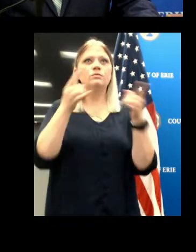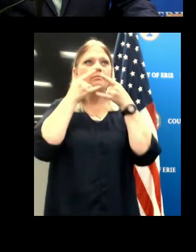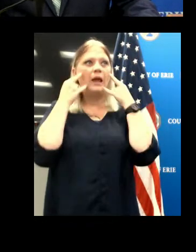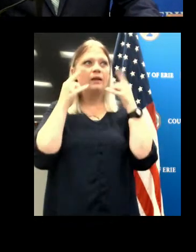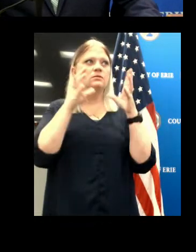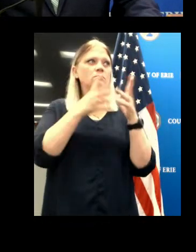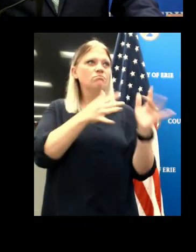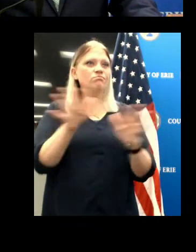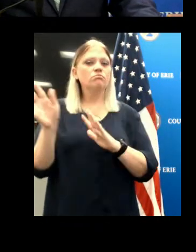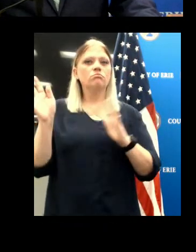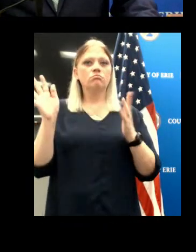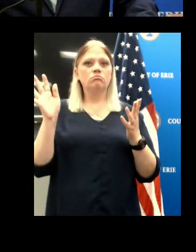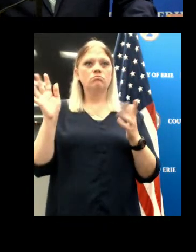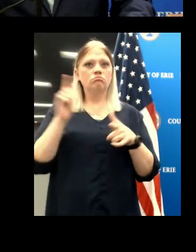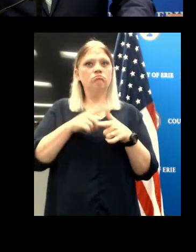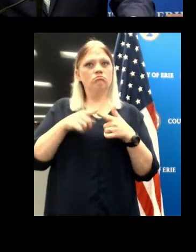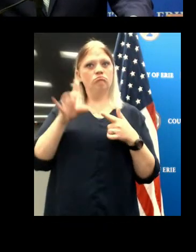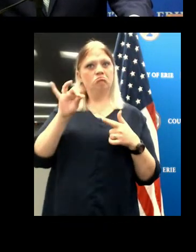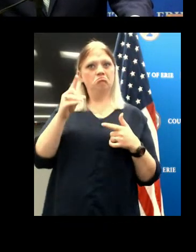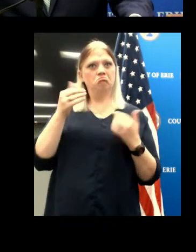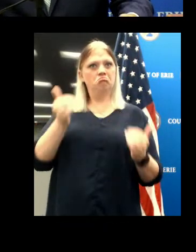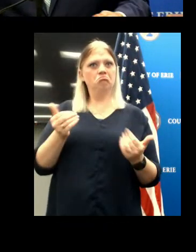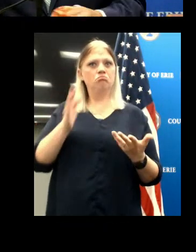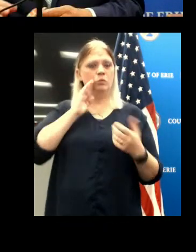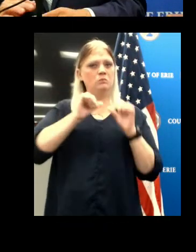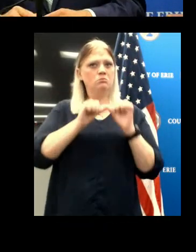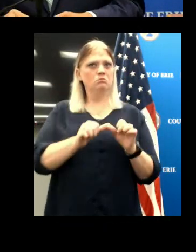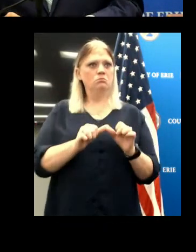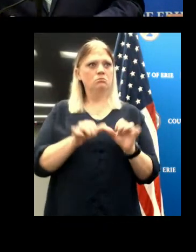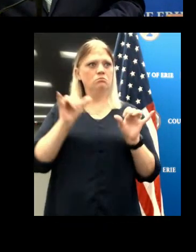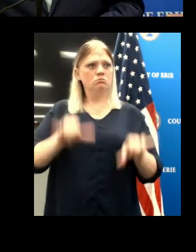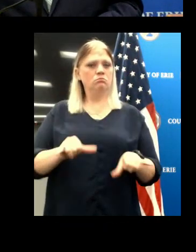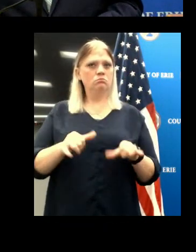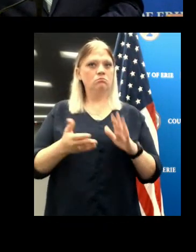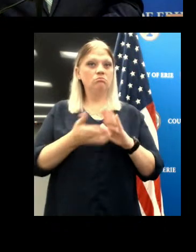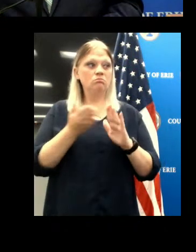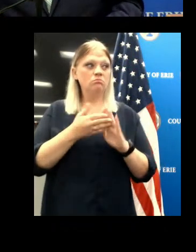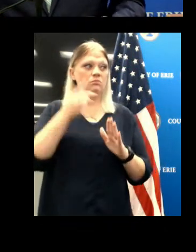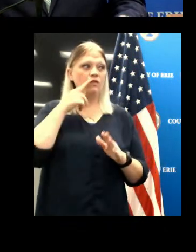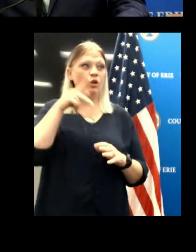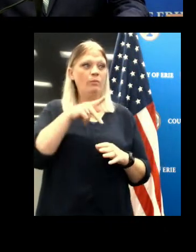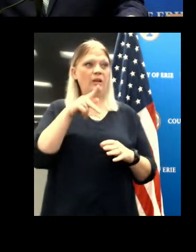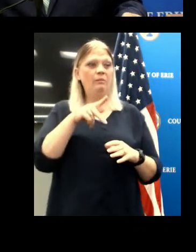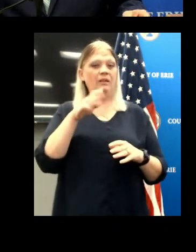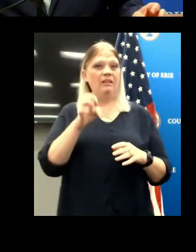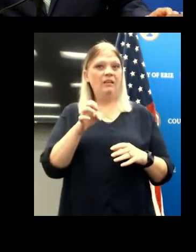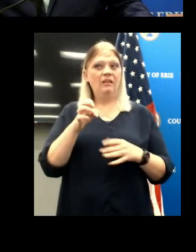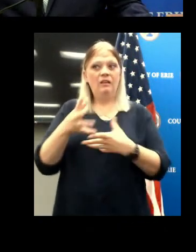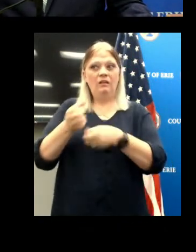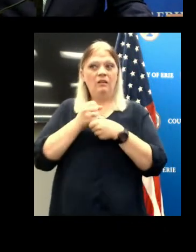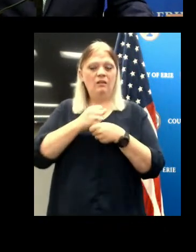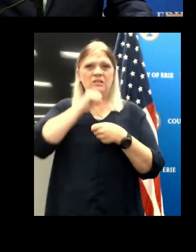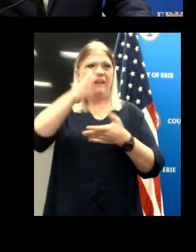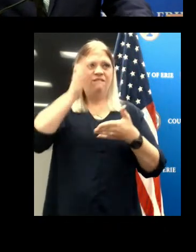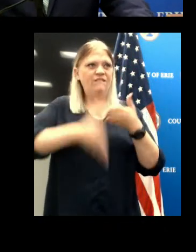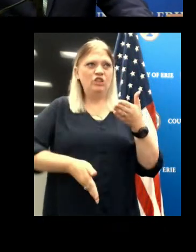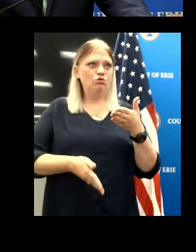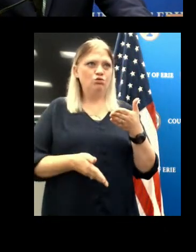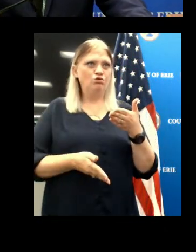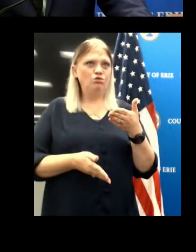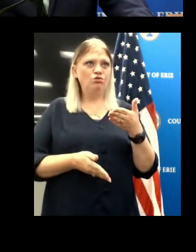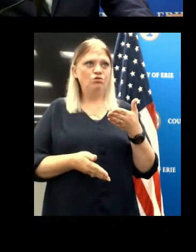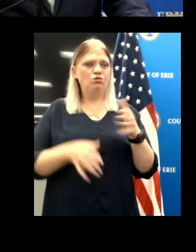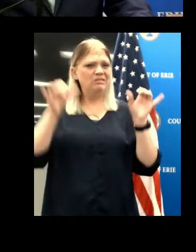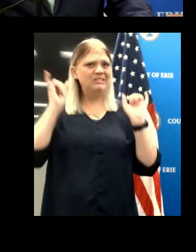things out, we've done that, and we'll continue to do that. The operation for PPP procurement is not over. It's just like